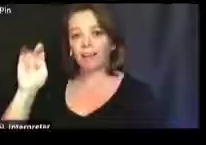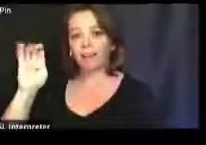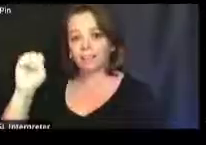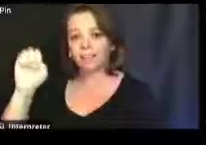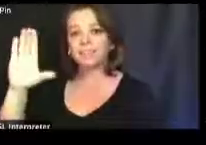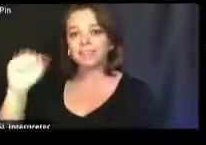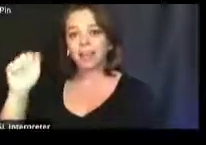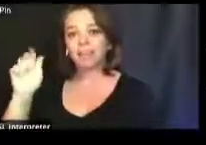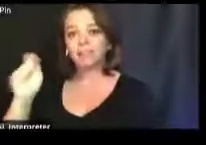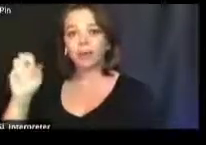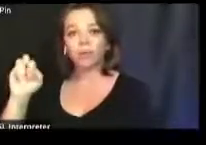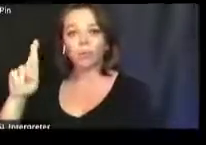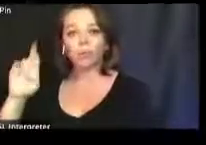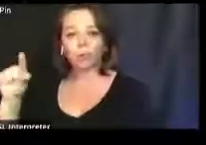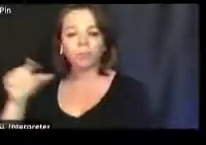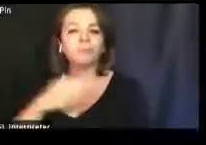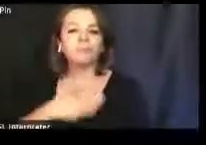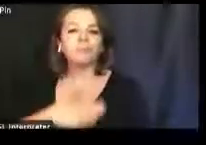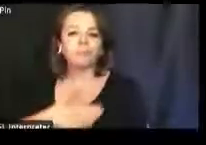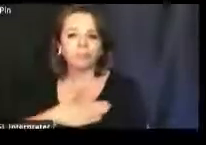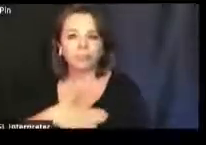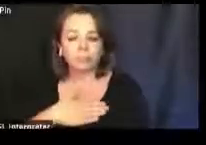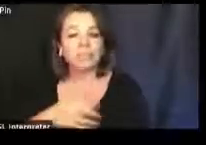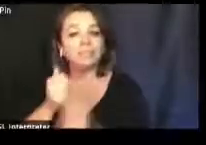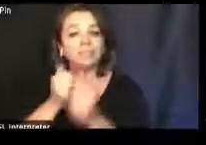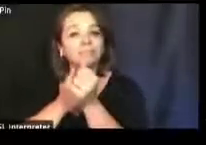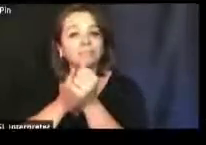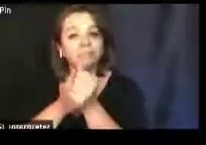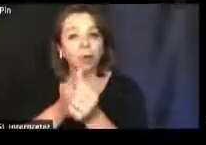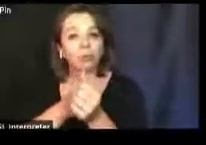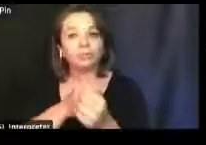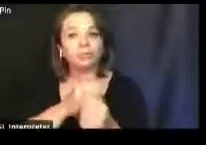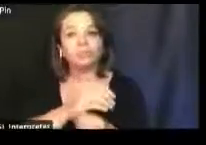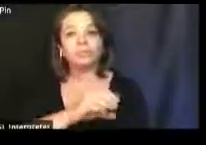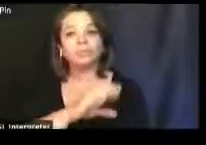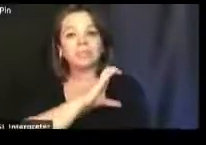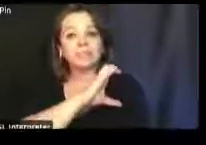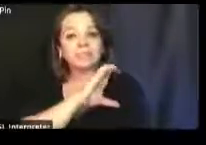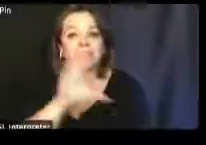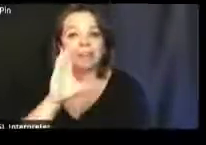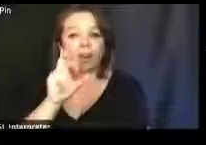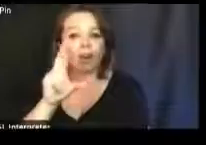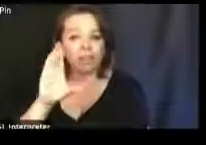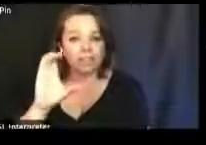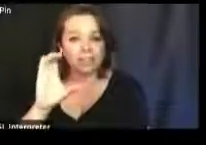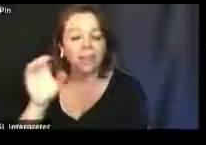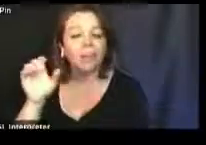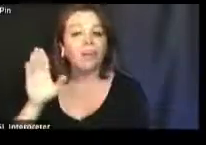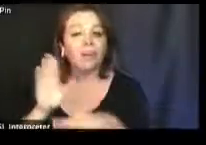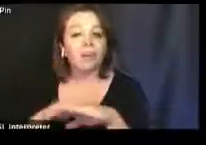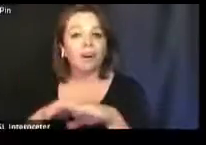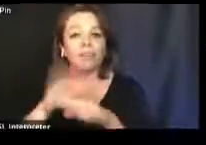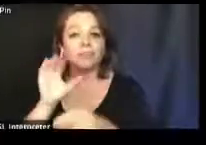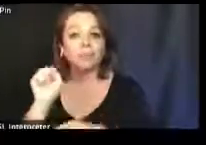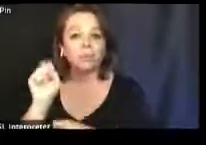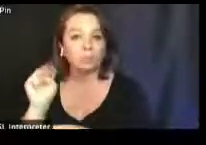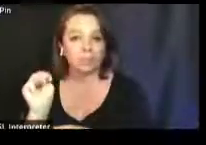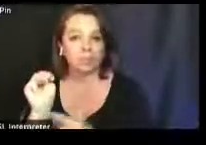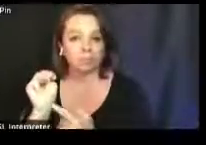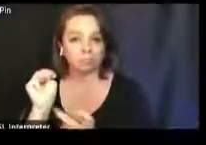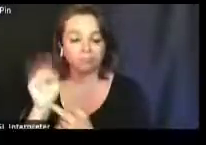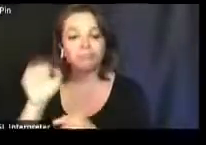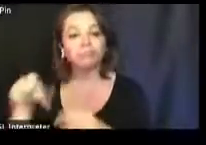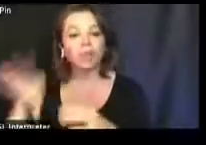wedrawthelinesca.org. Please also follow the California Citizens Redistricting Commission on social media. You can find us on